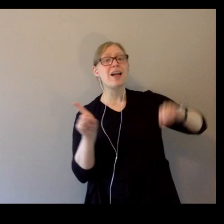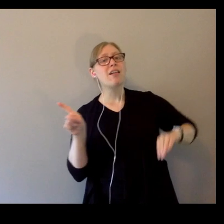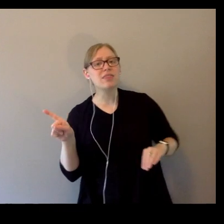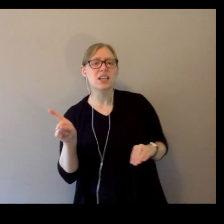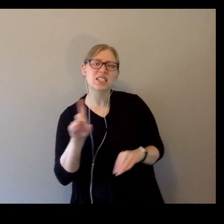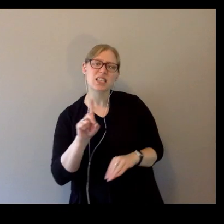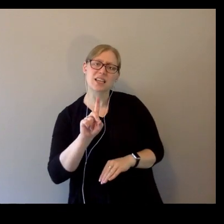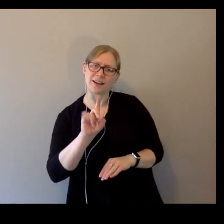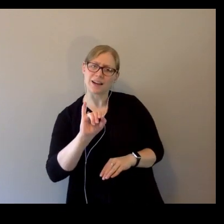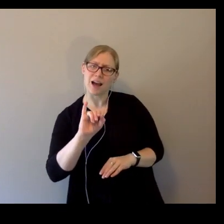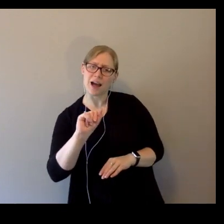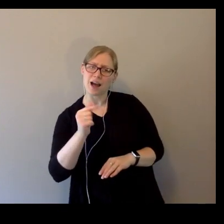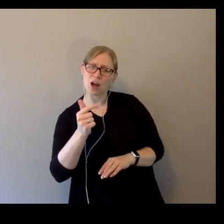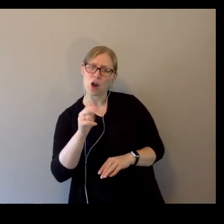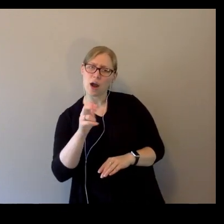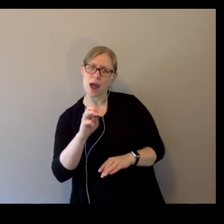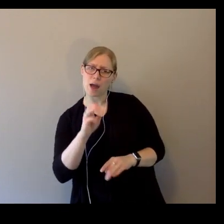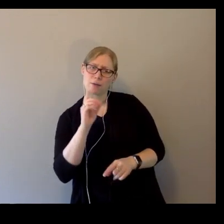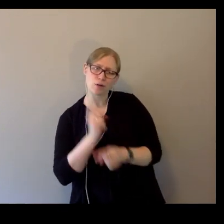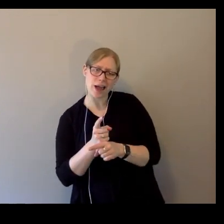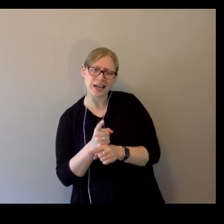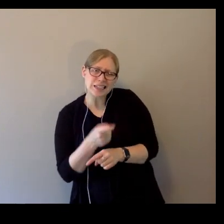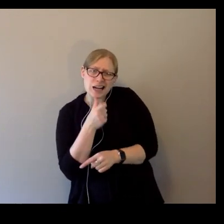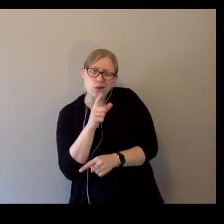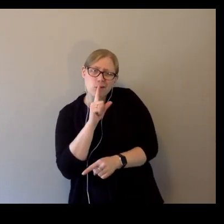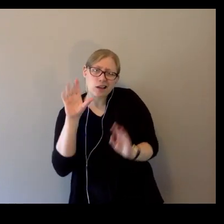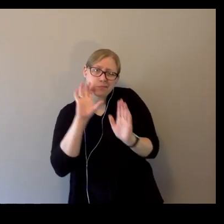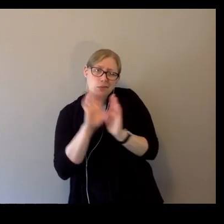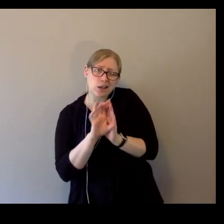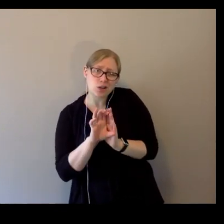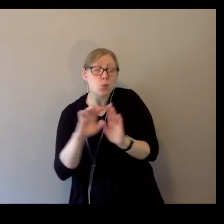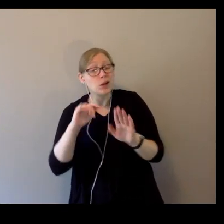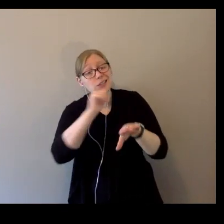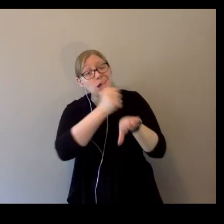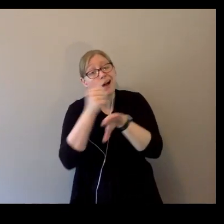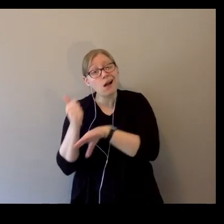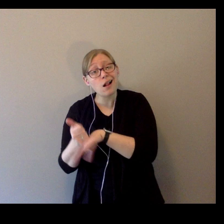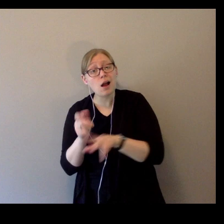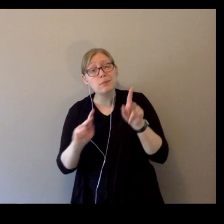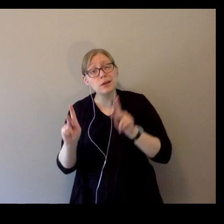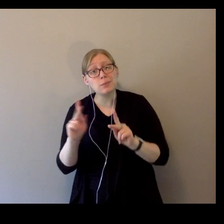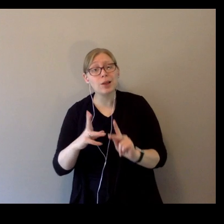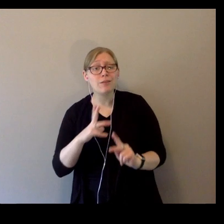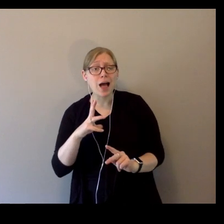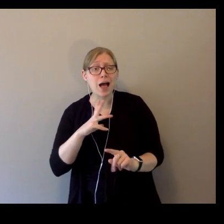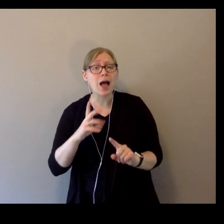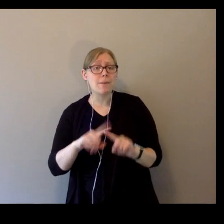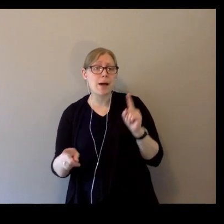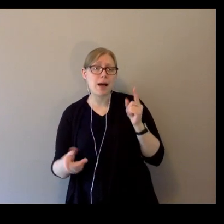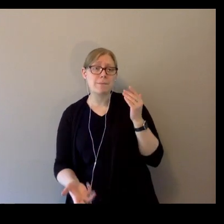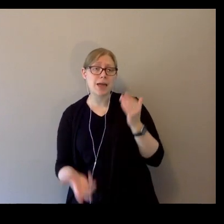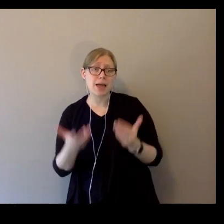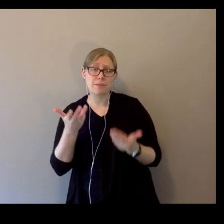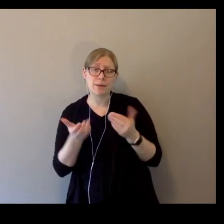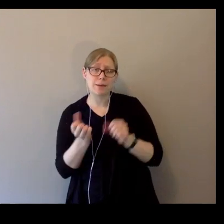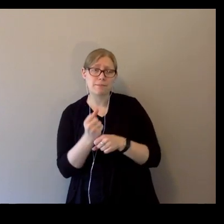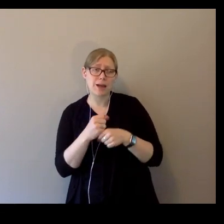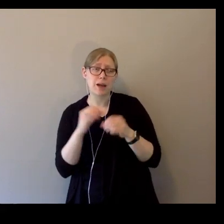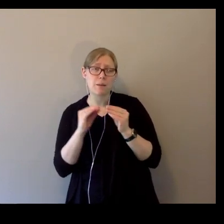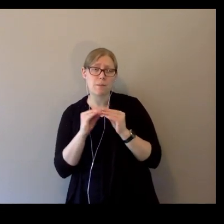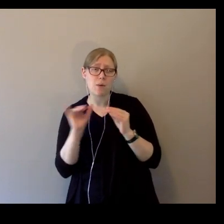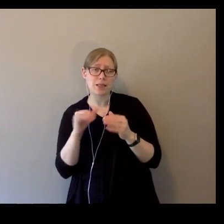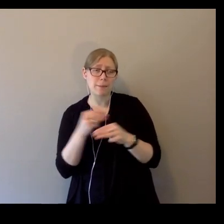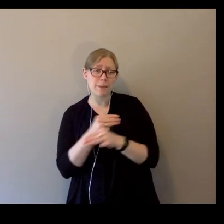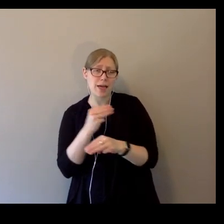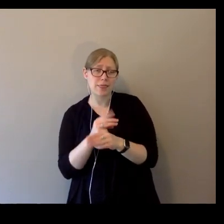right? So although we made little people up here, for John and his friend, we might want to make it more like a math diagram. We might